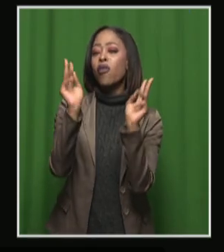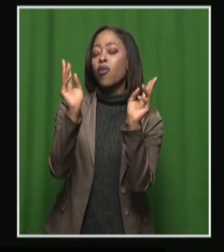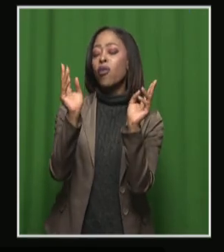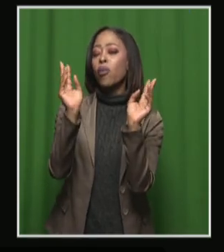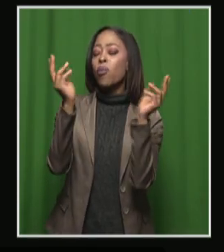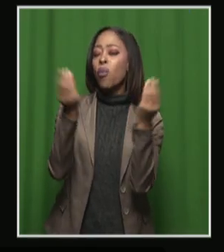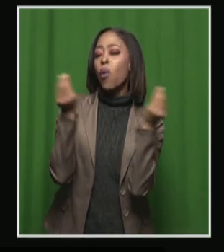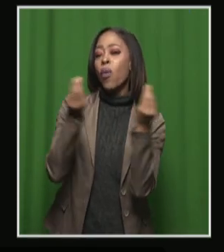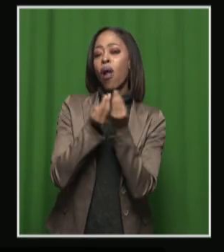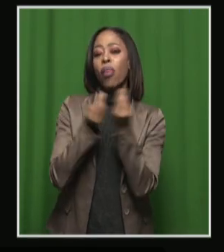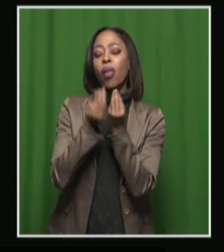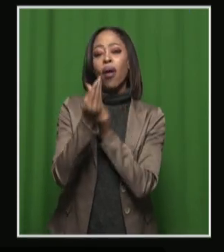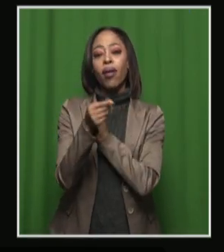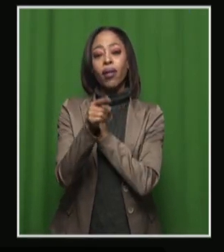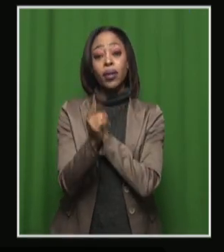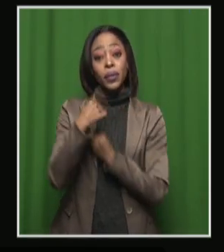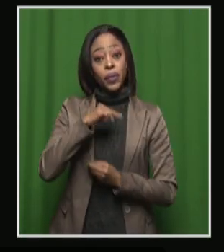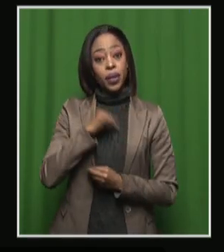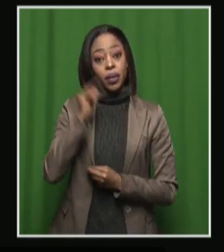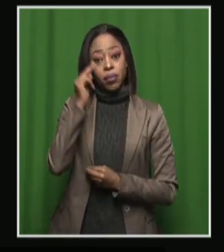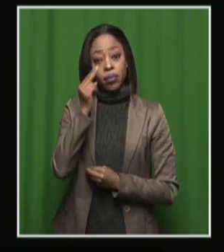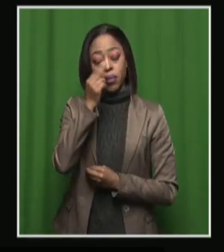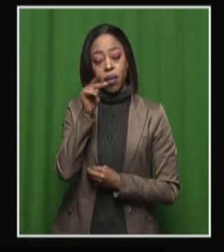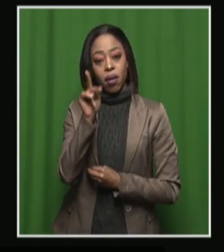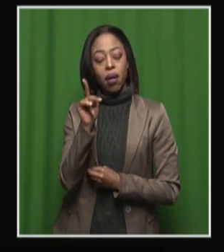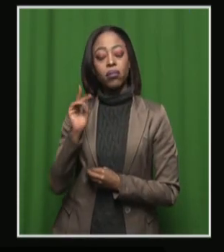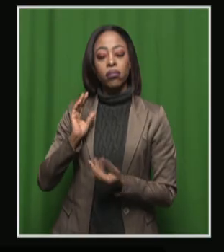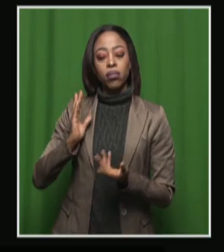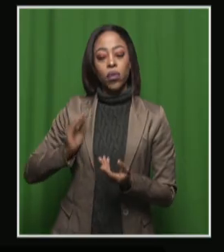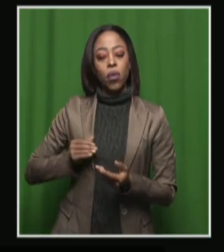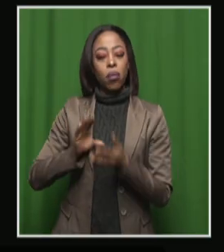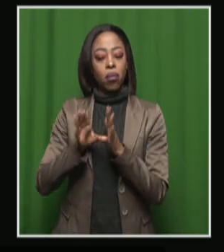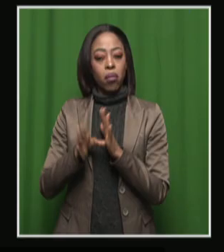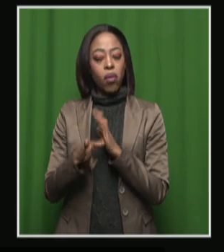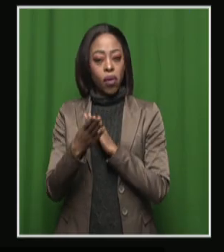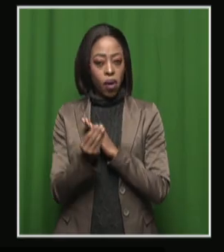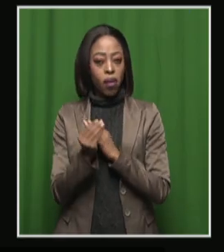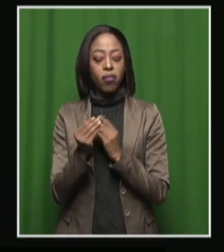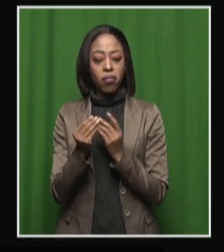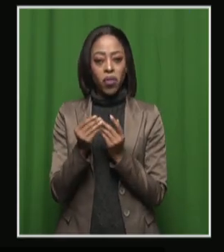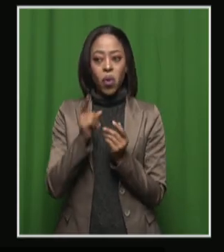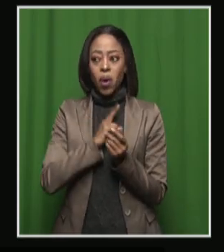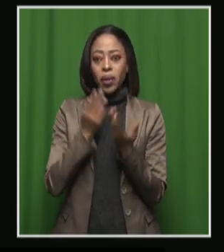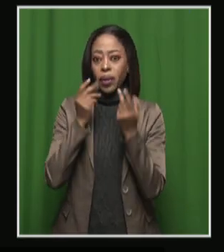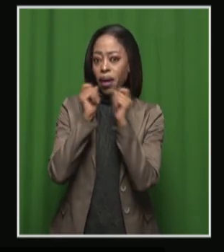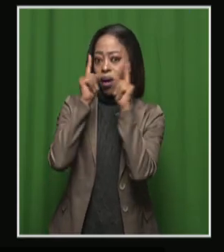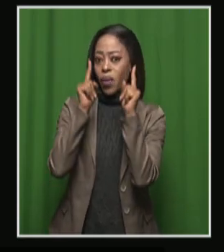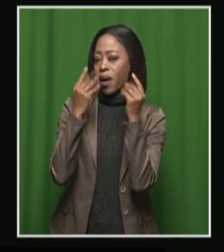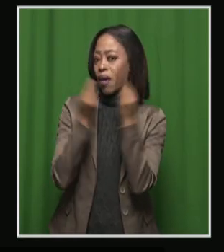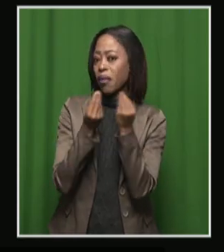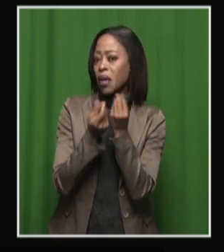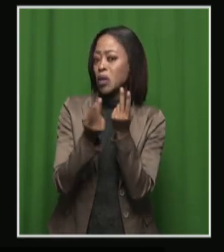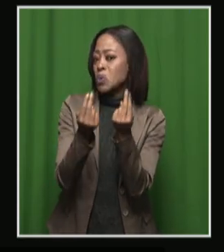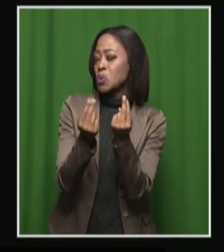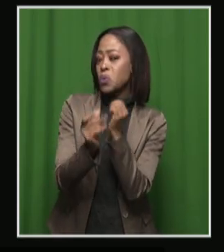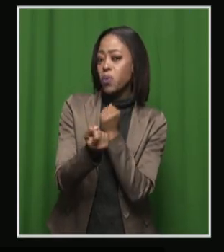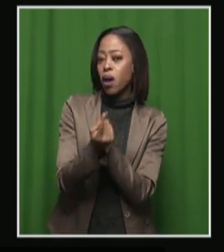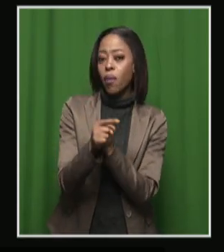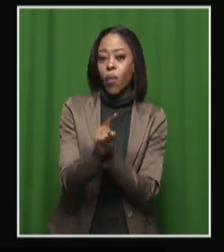challenges that as a woman with a disability, when it comes to fashion, we are faced with, not being fashion forward, but